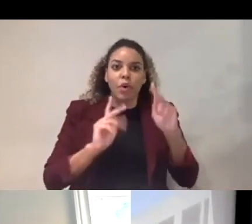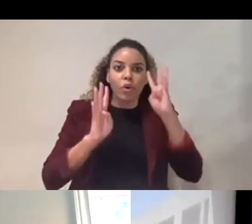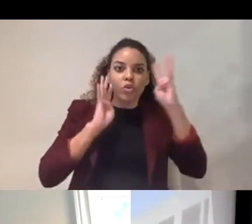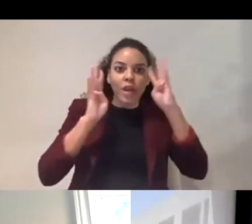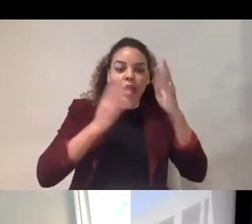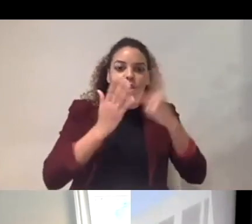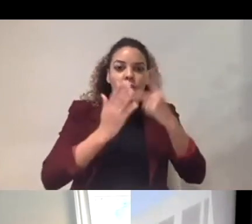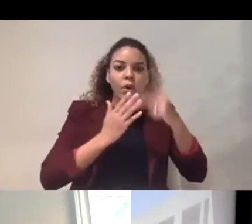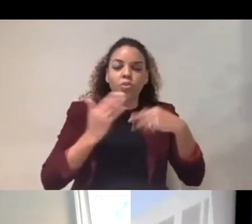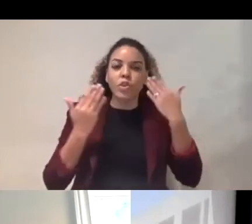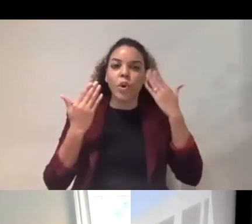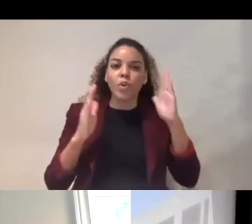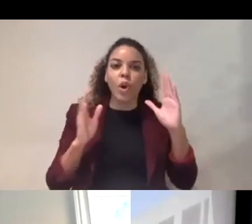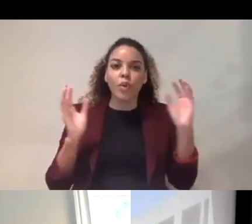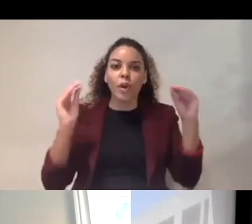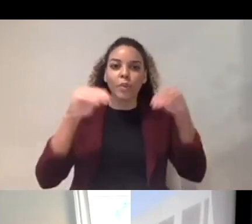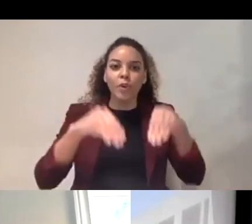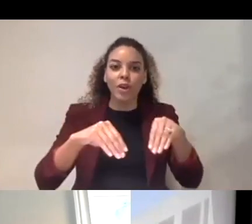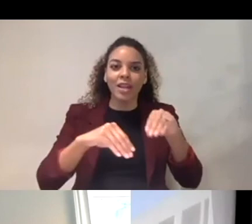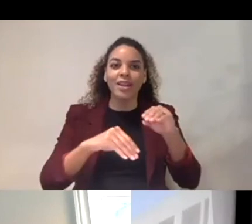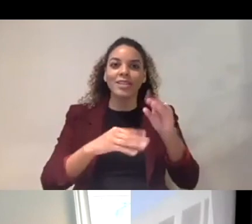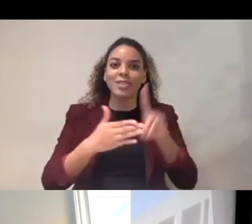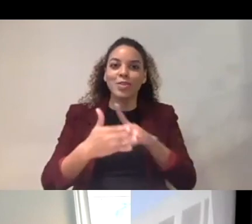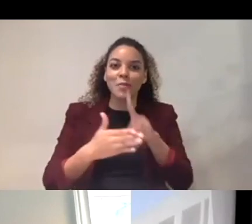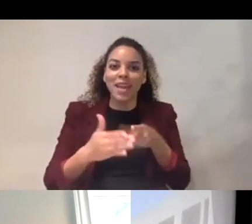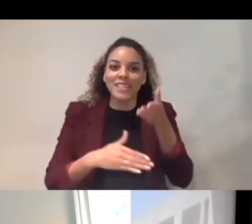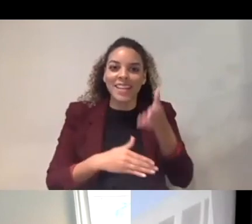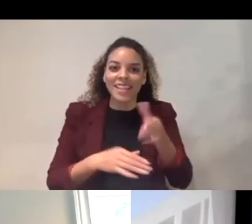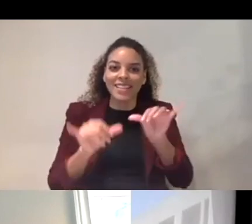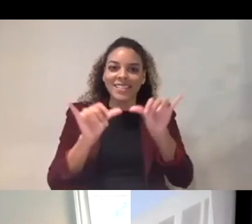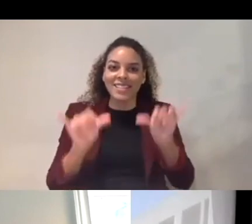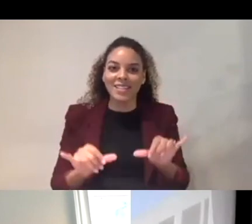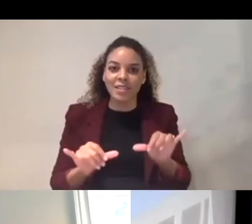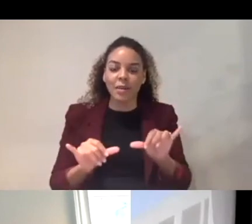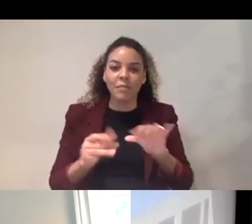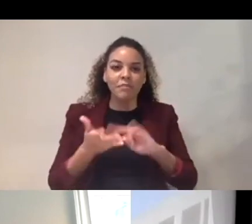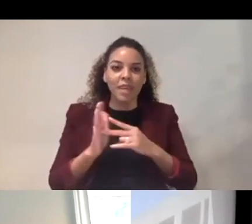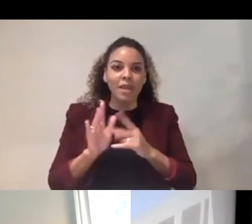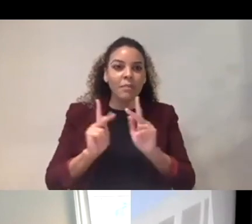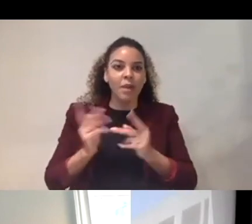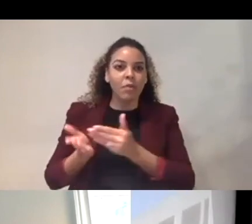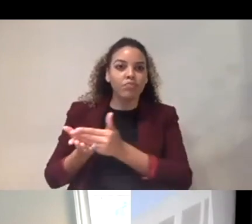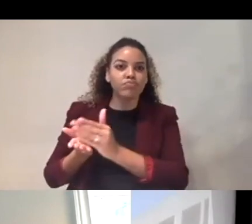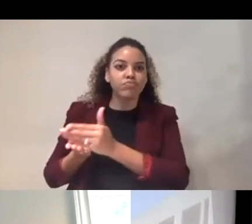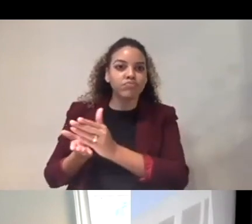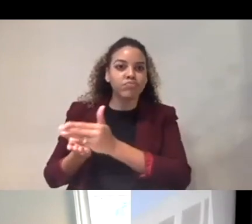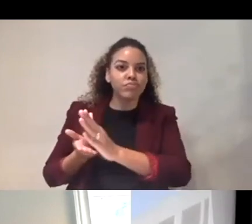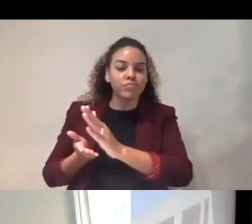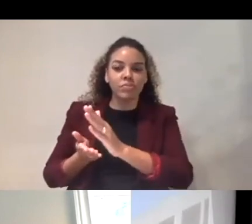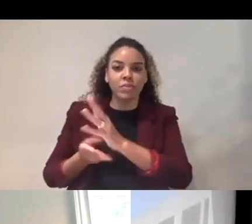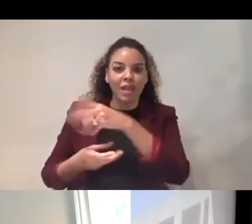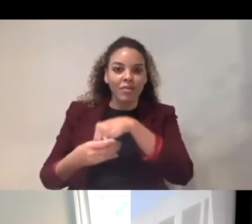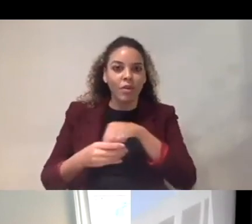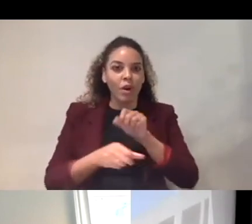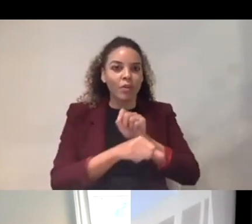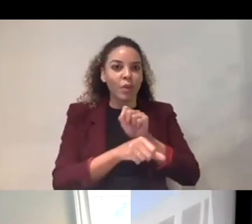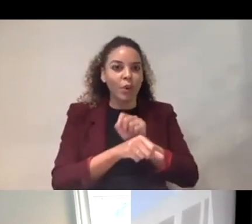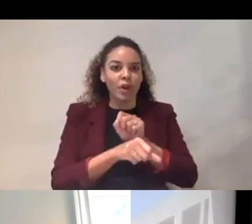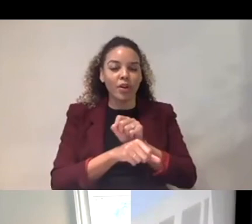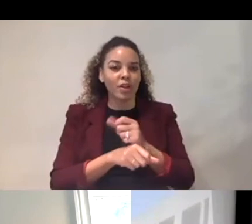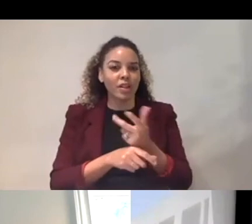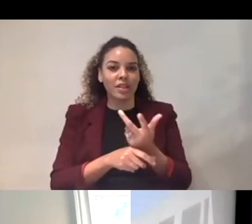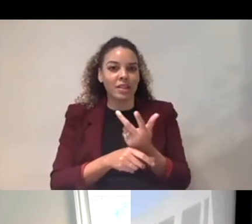more efficient ways to exclude people from the labor force? And people aren't even getting their foot in the door from that standpoint. I